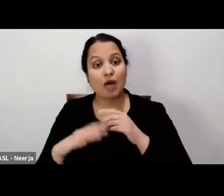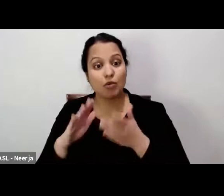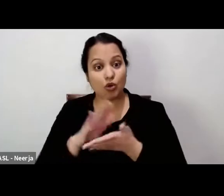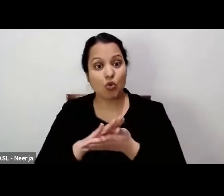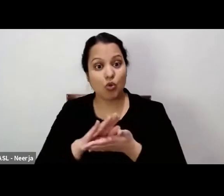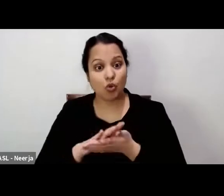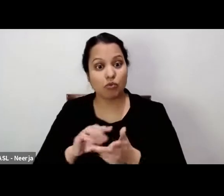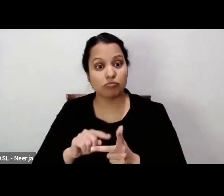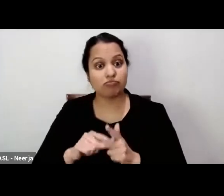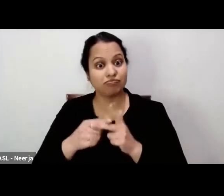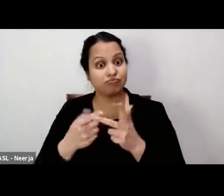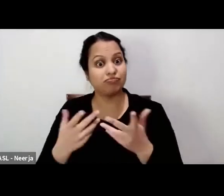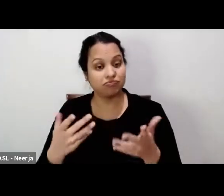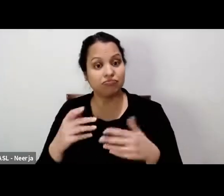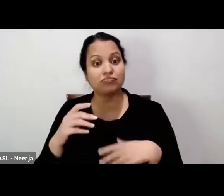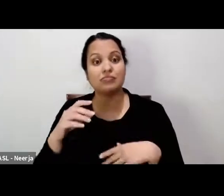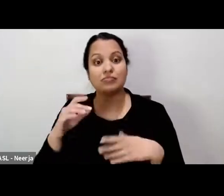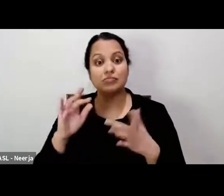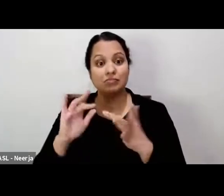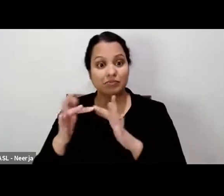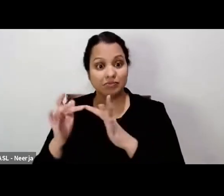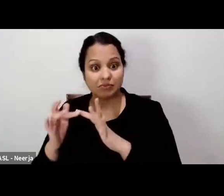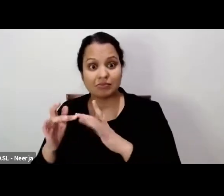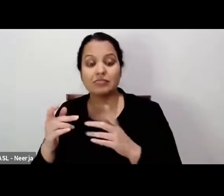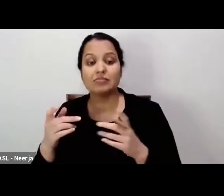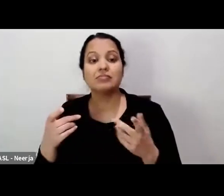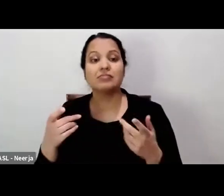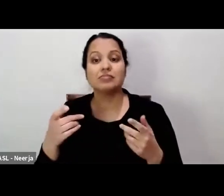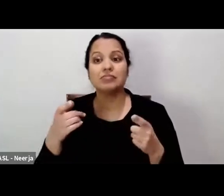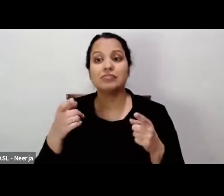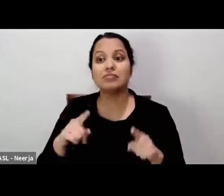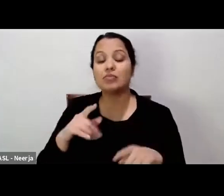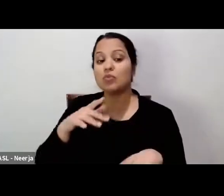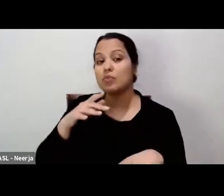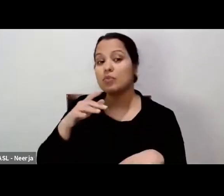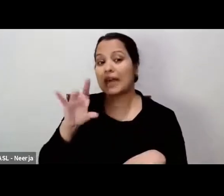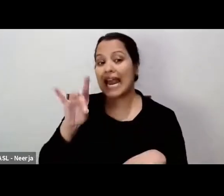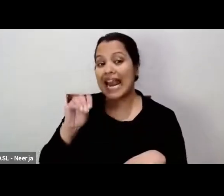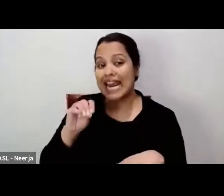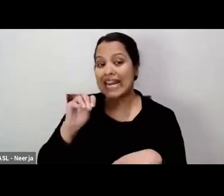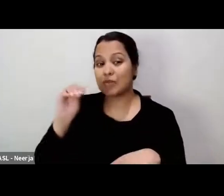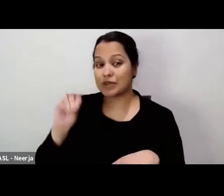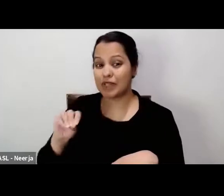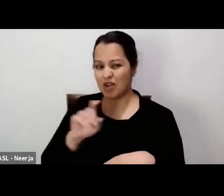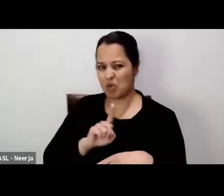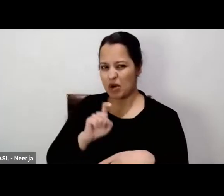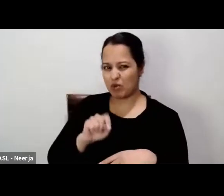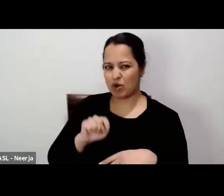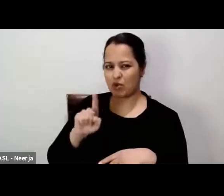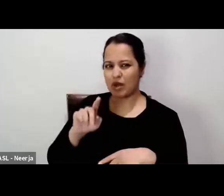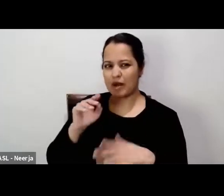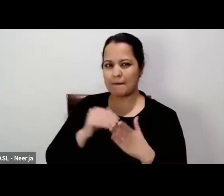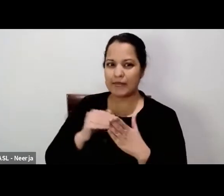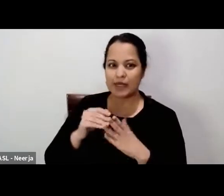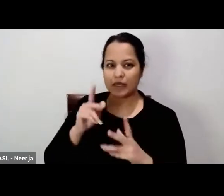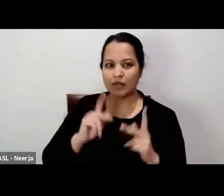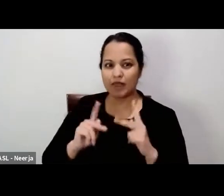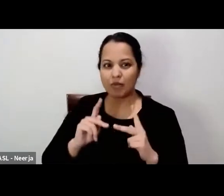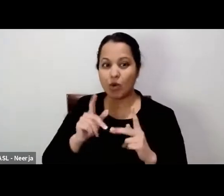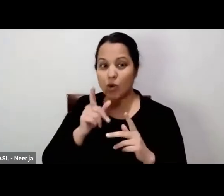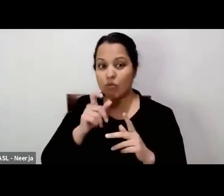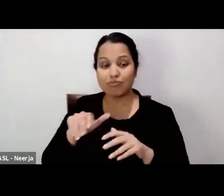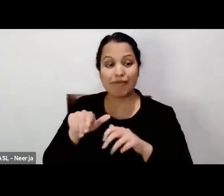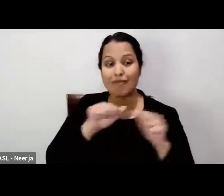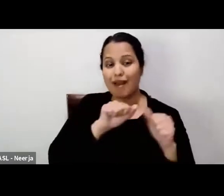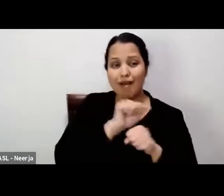many of them with remote learning, 80% of the 1.1 million people who exited the workforce were women. So